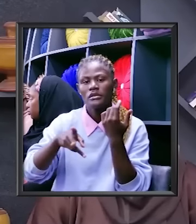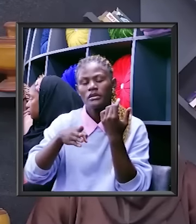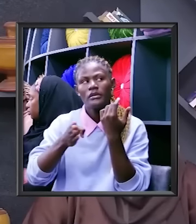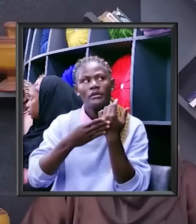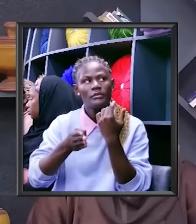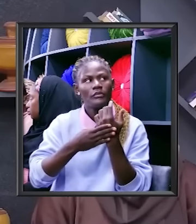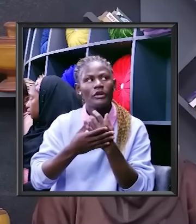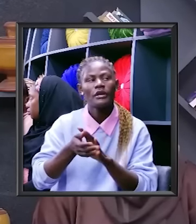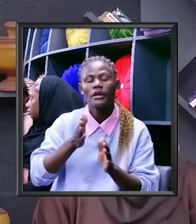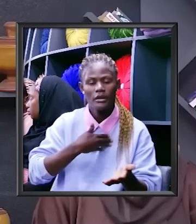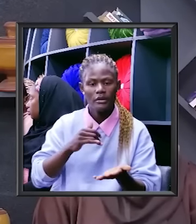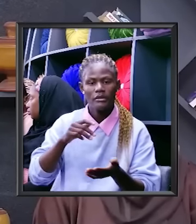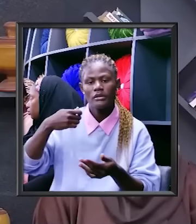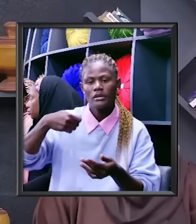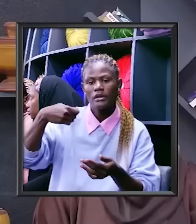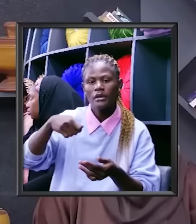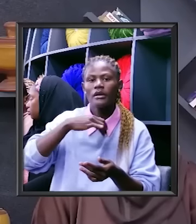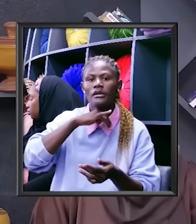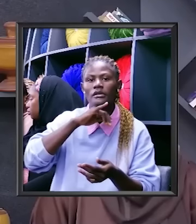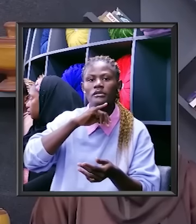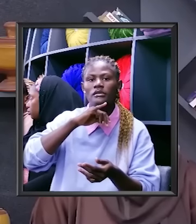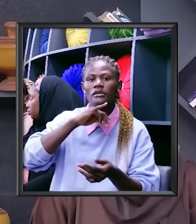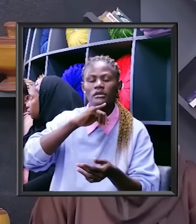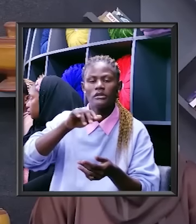too. The card na GT Bank.